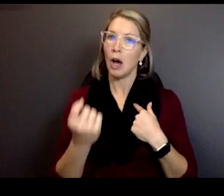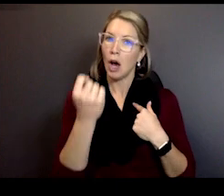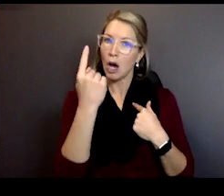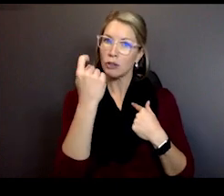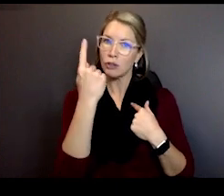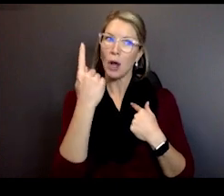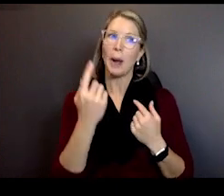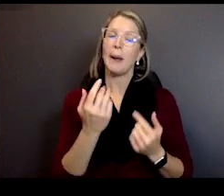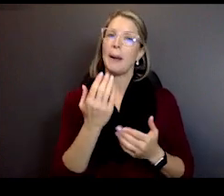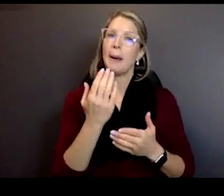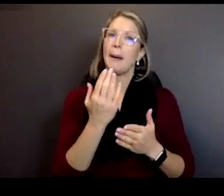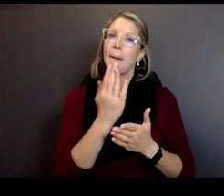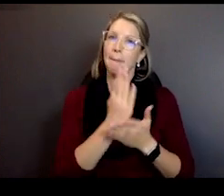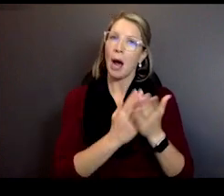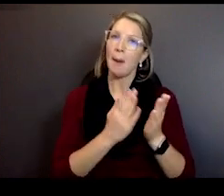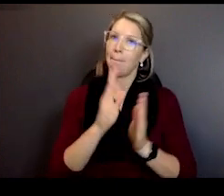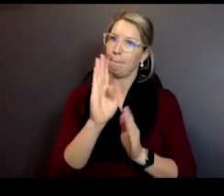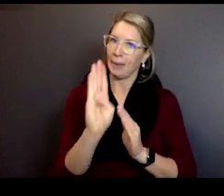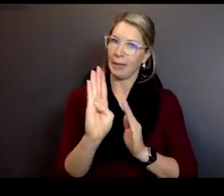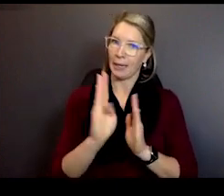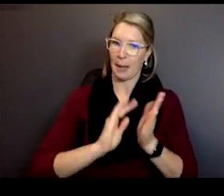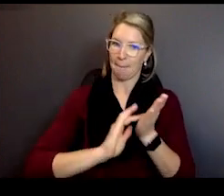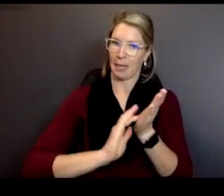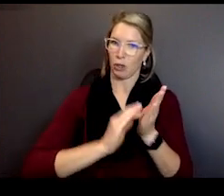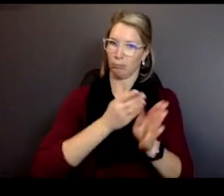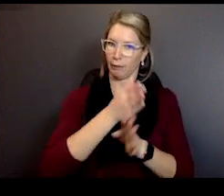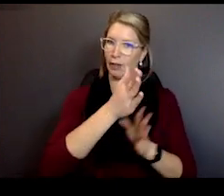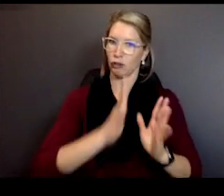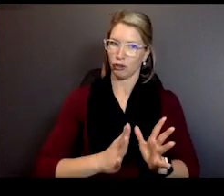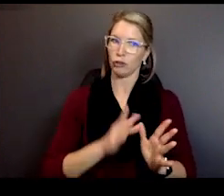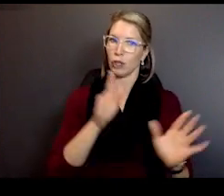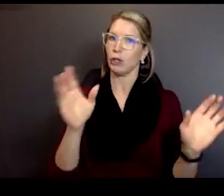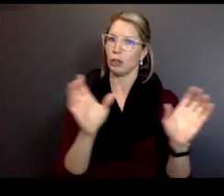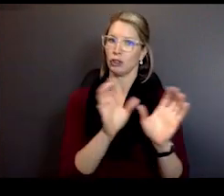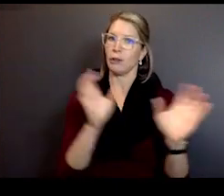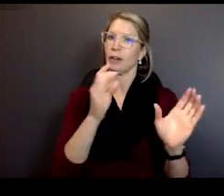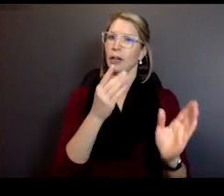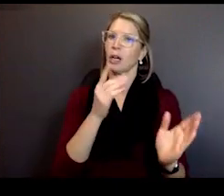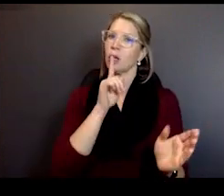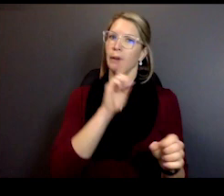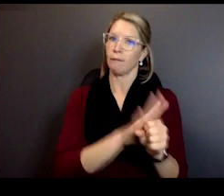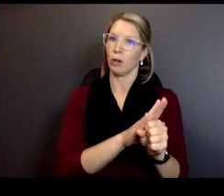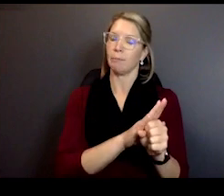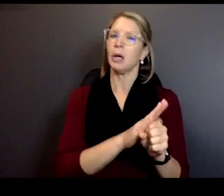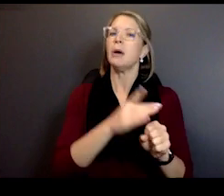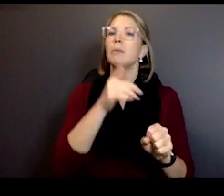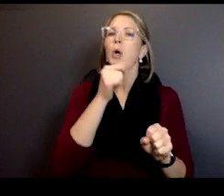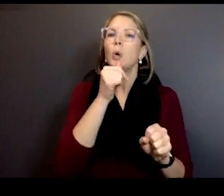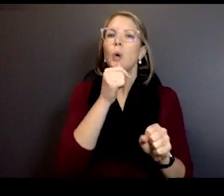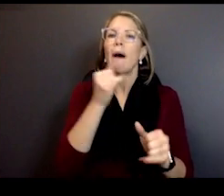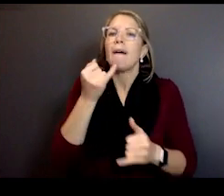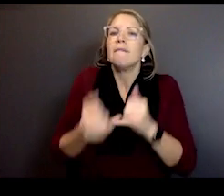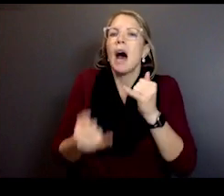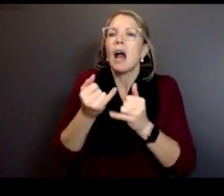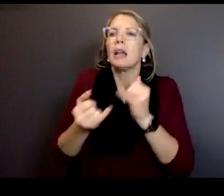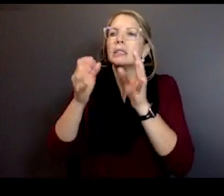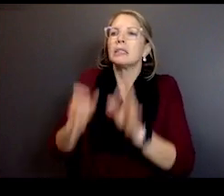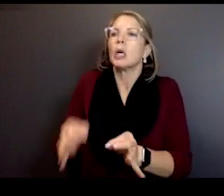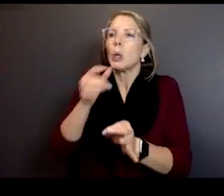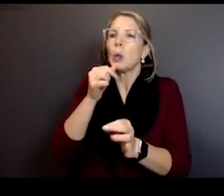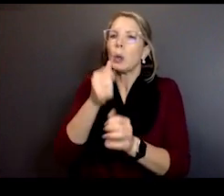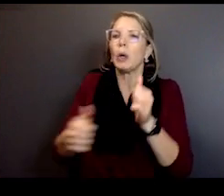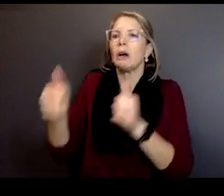medical practitioners are certifying Part B of Form T2201, it is the CRA that determines eligibility.